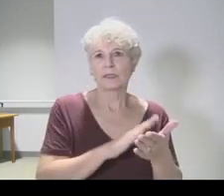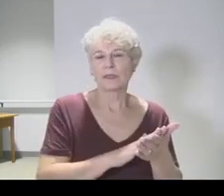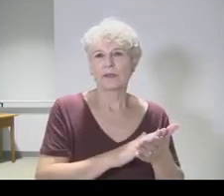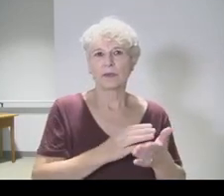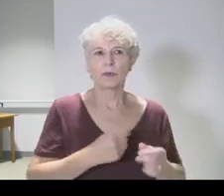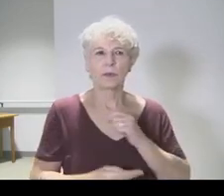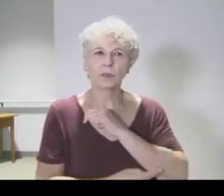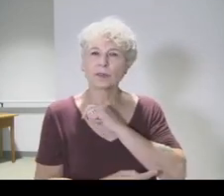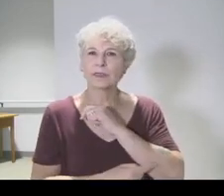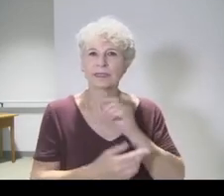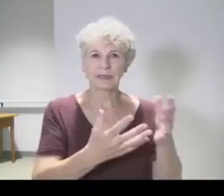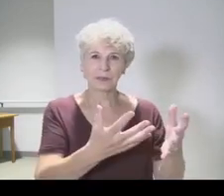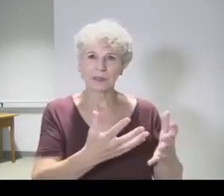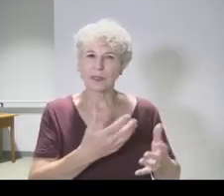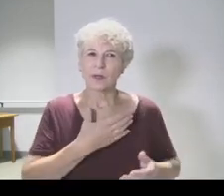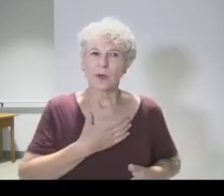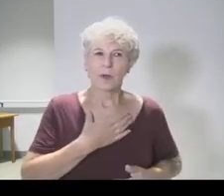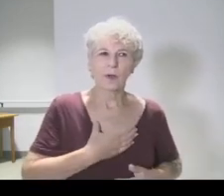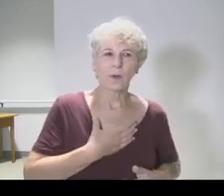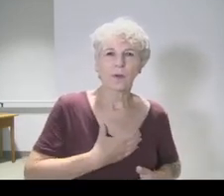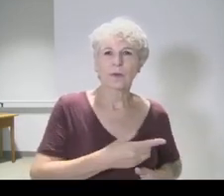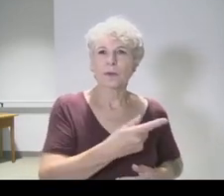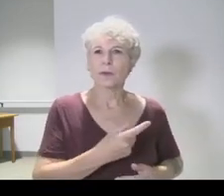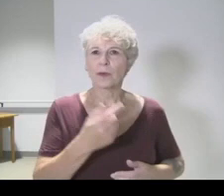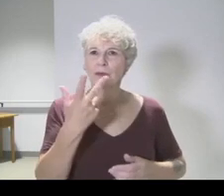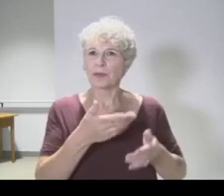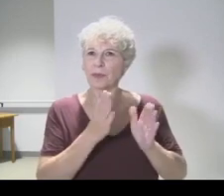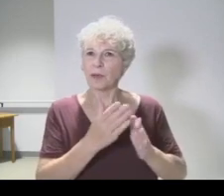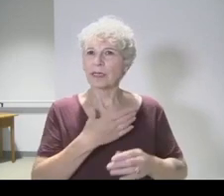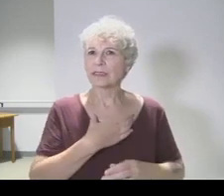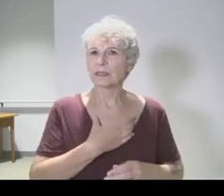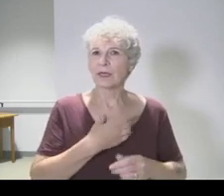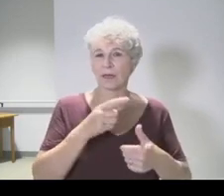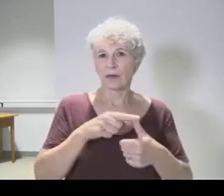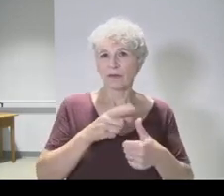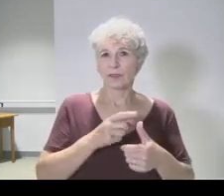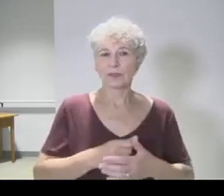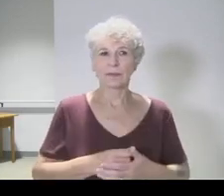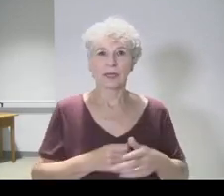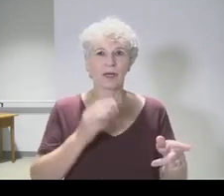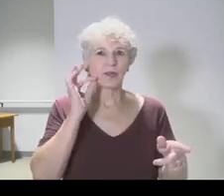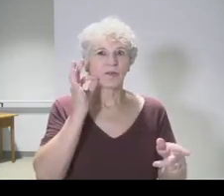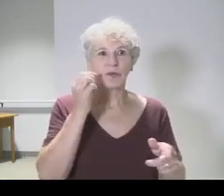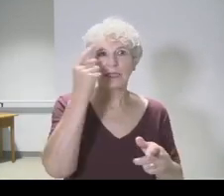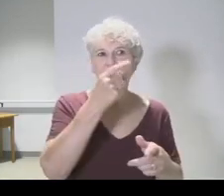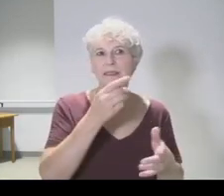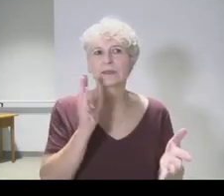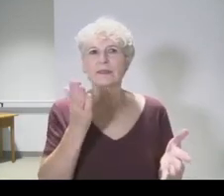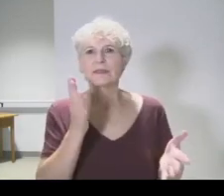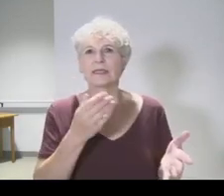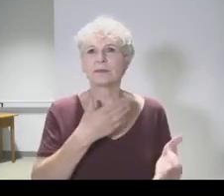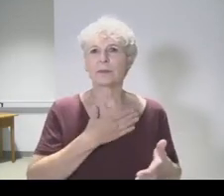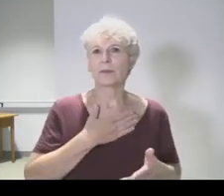She was tempted to desire this fruit of the tree in three ways. First, the fruit seemed pleasing to the